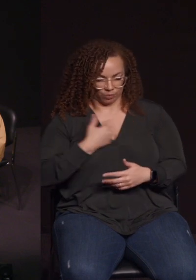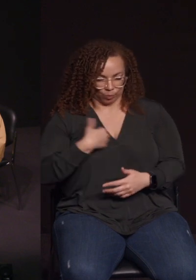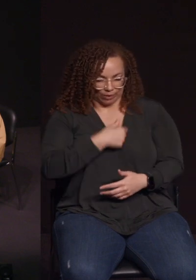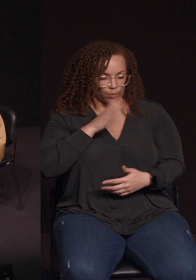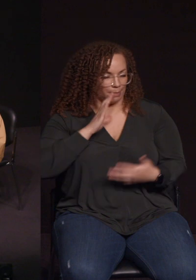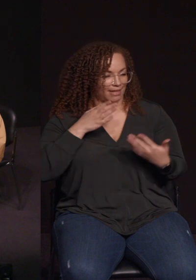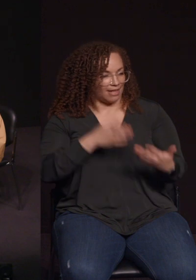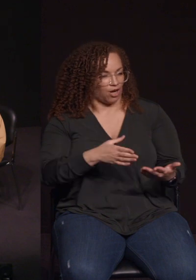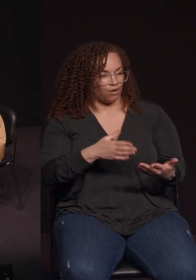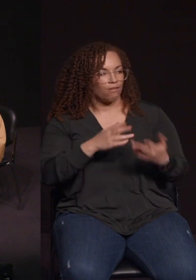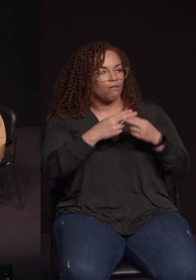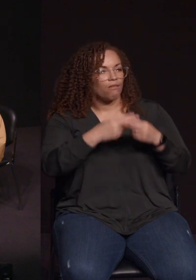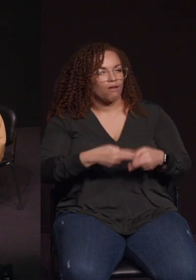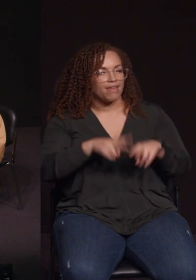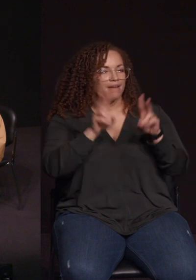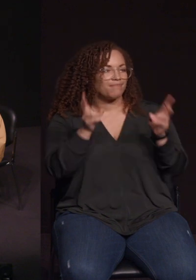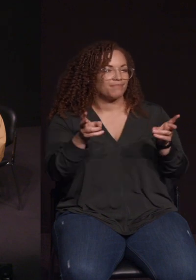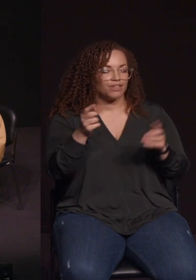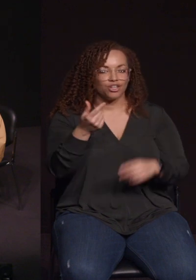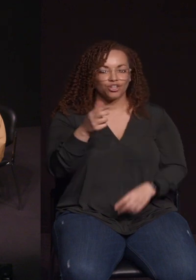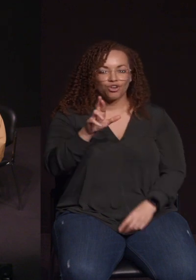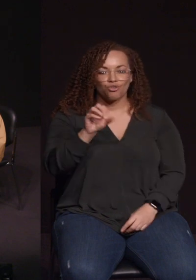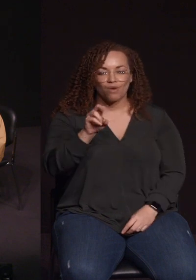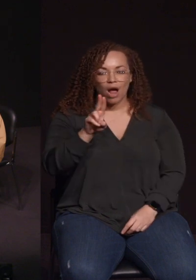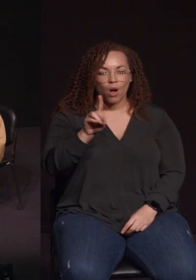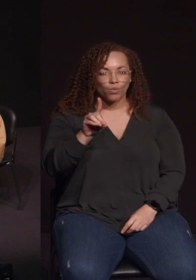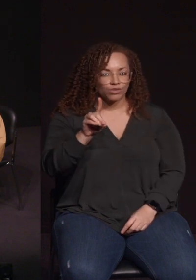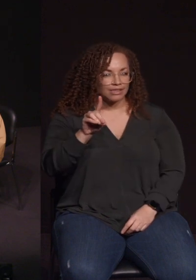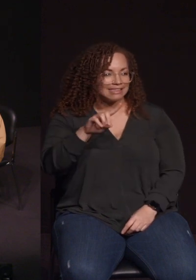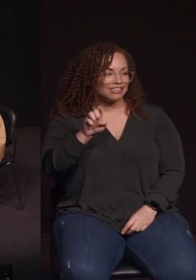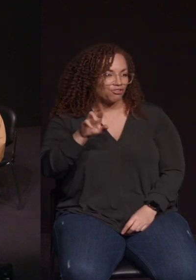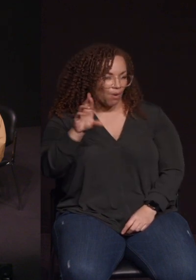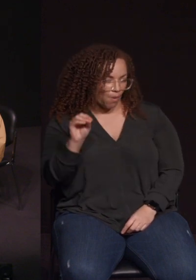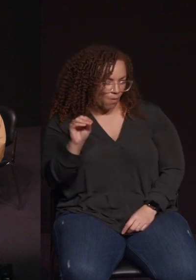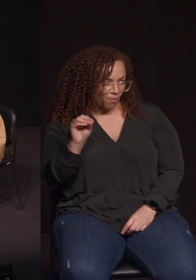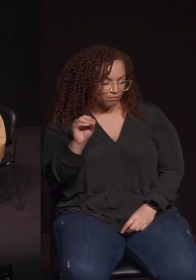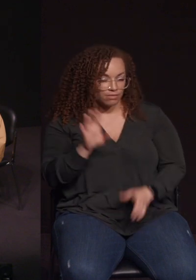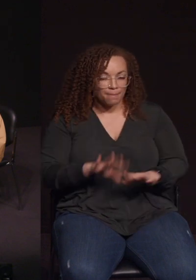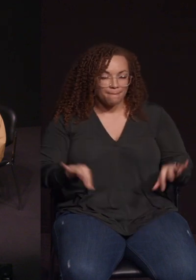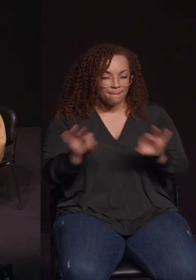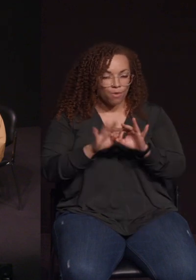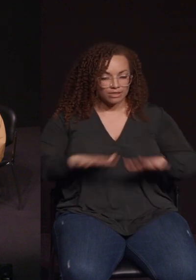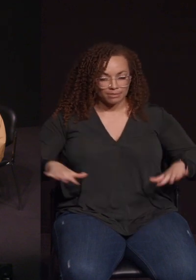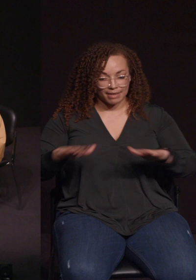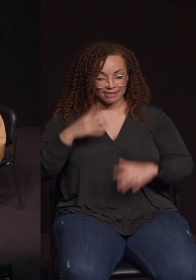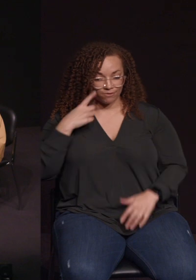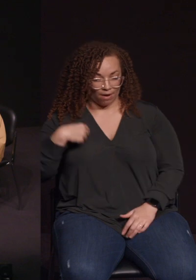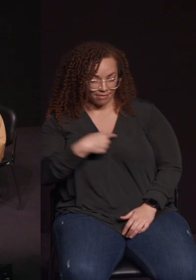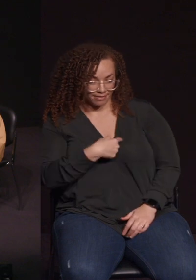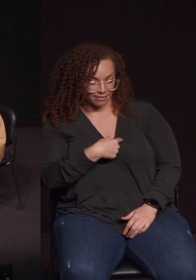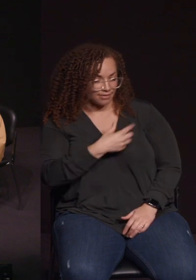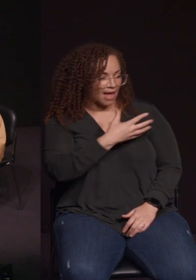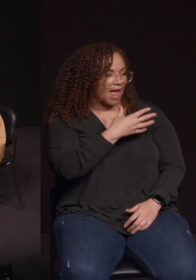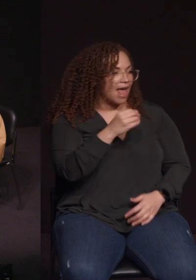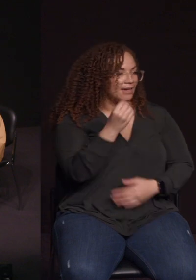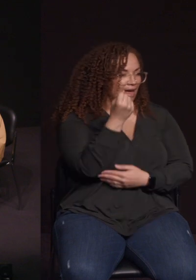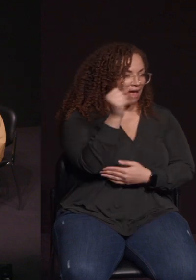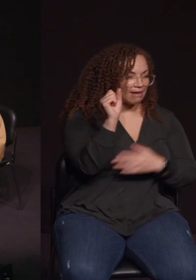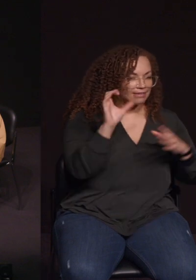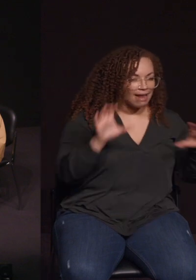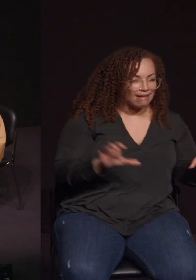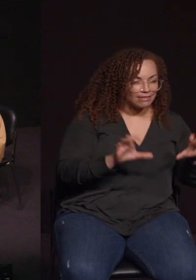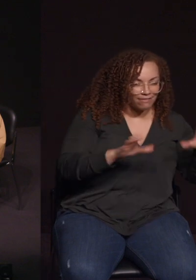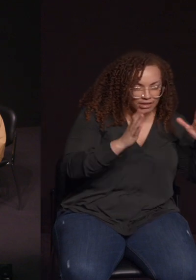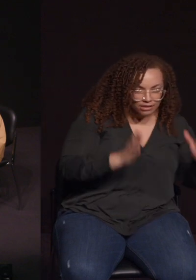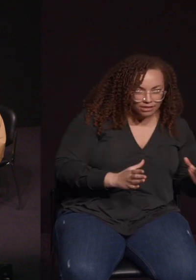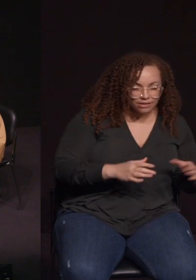Ground Zero. That's an important space, not only to us, but to the activists in the community. Many of them slept